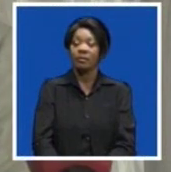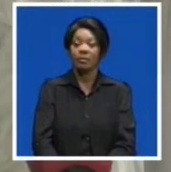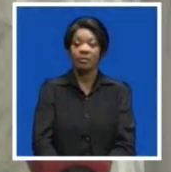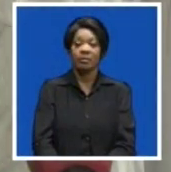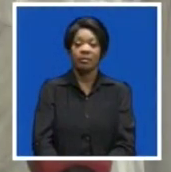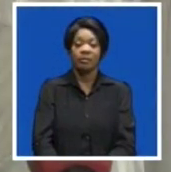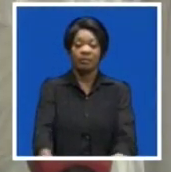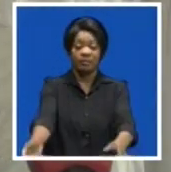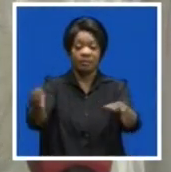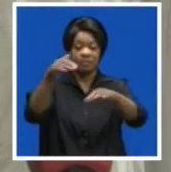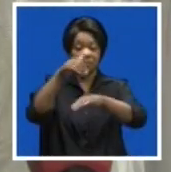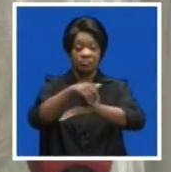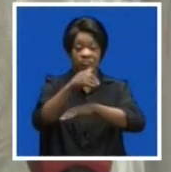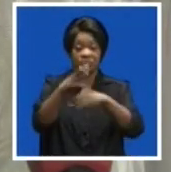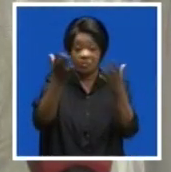I'm trying to register them